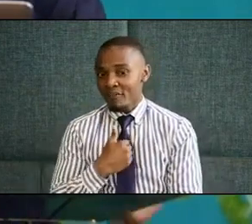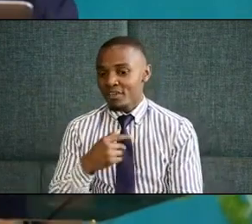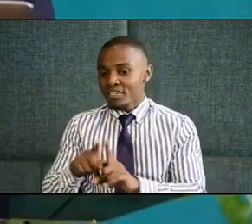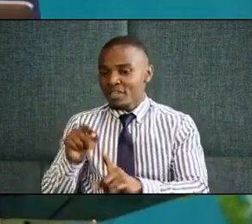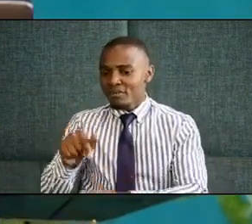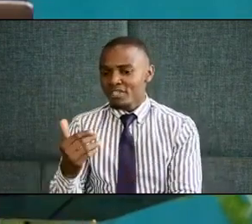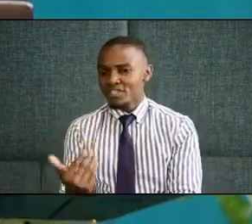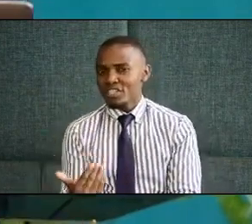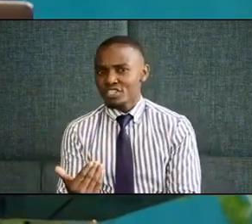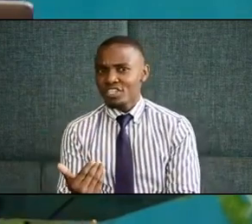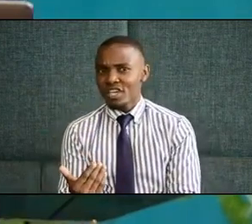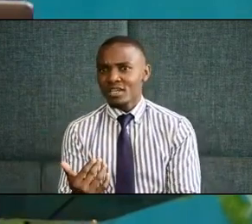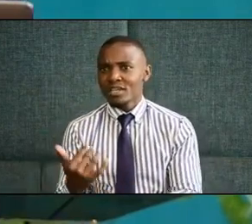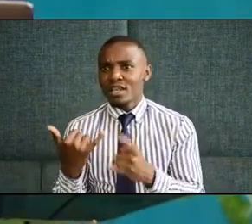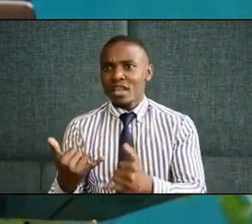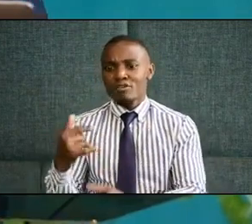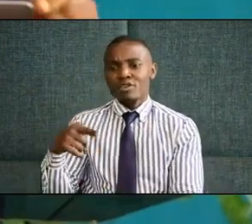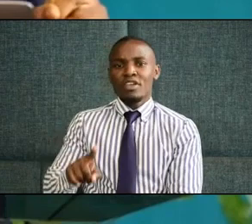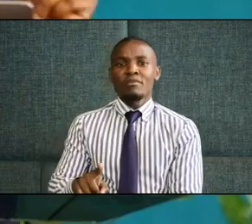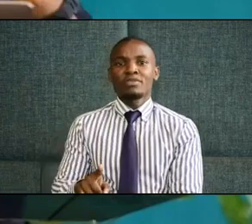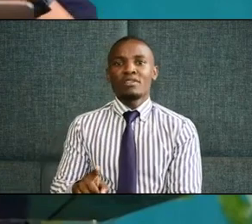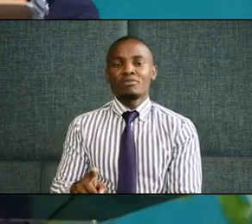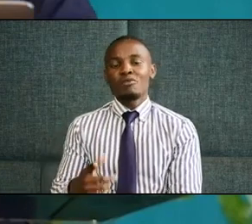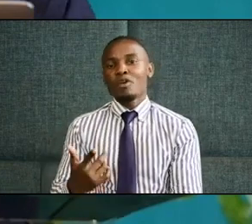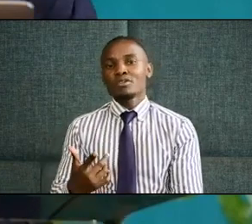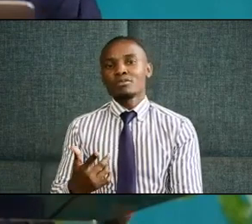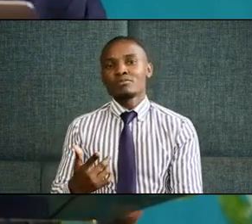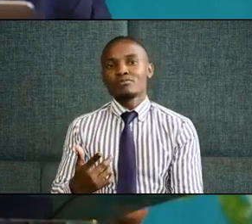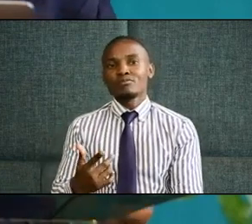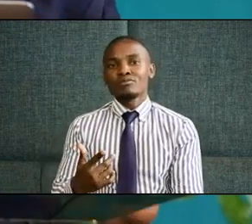child is now a demigod. Remember.